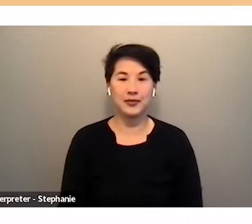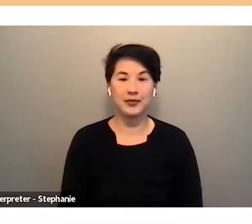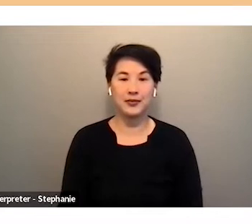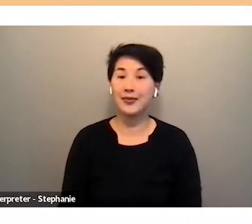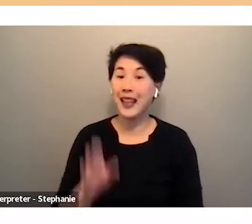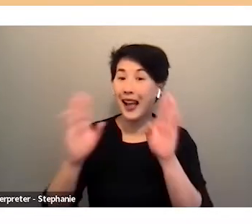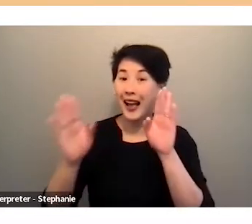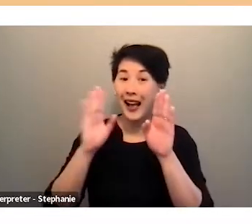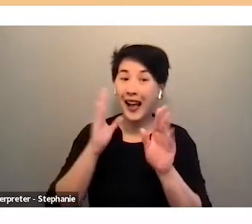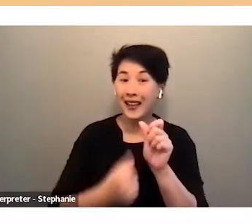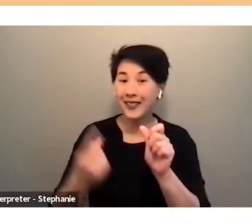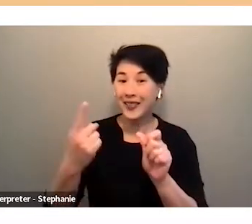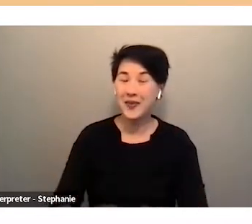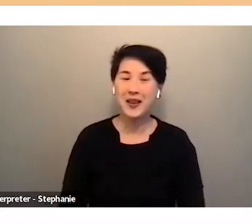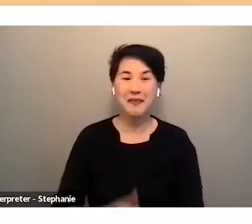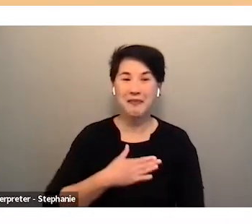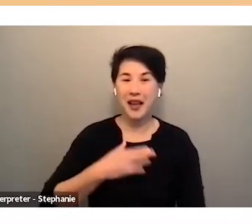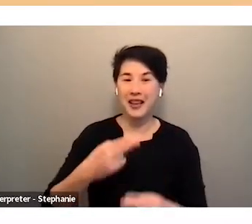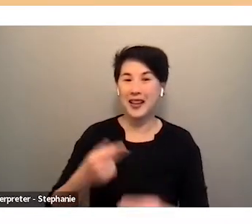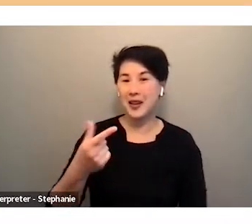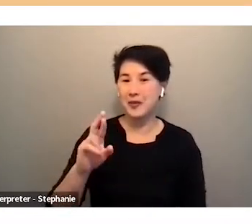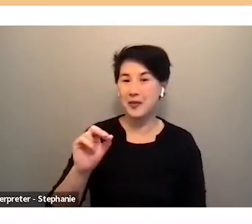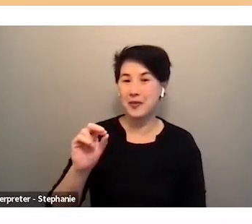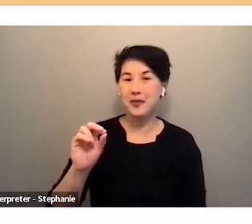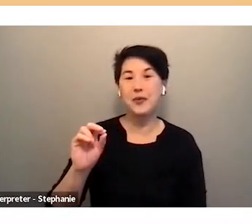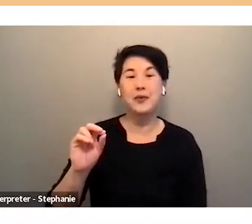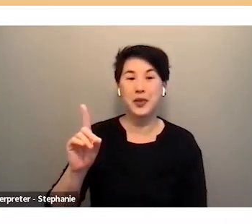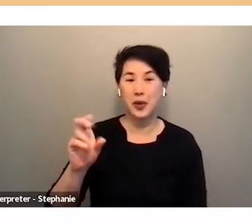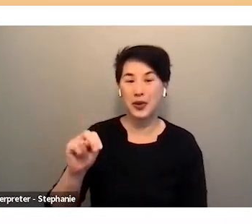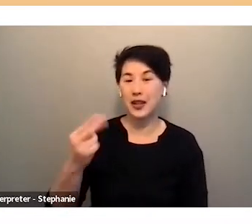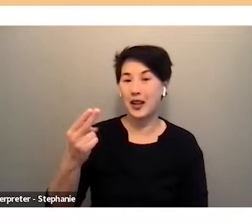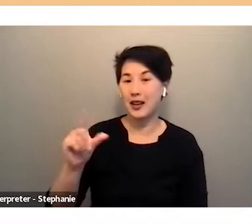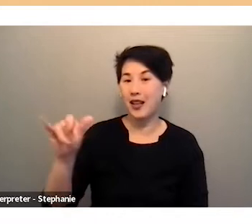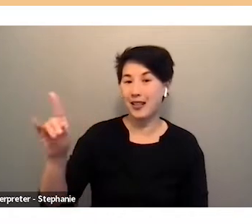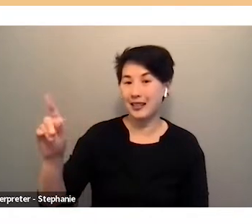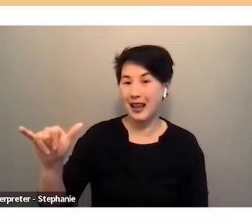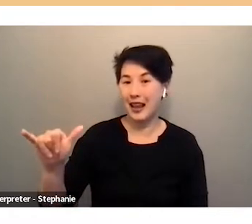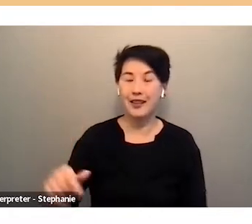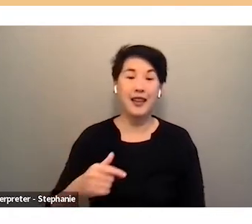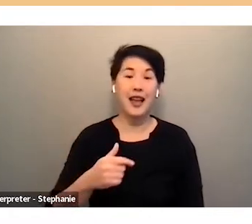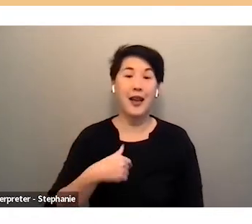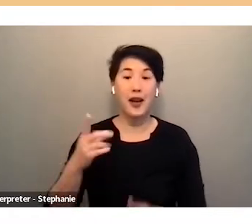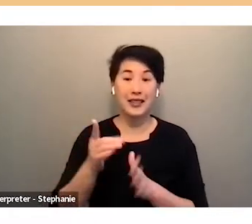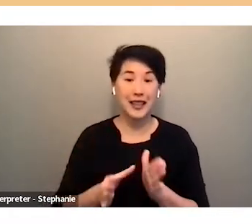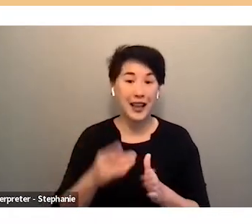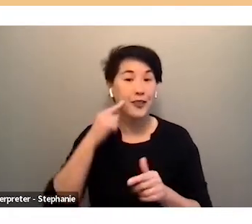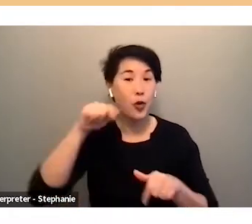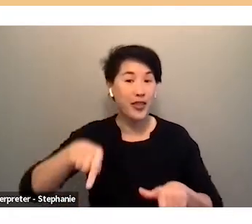Hello, everyone. My name is Gordon Holliday. I am one of the designers for the Waste Management Design